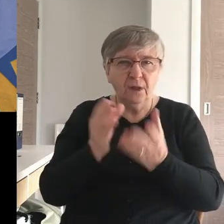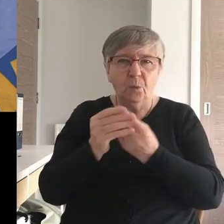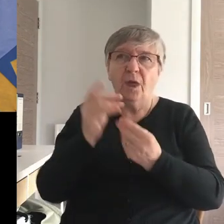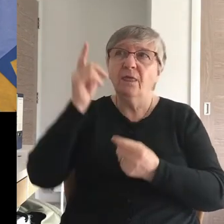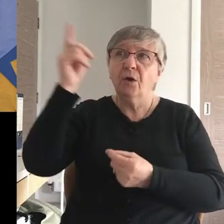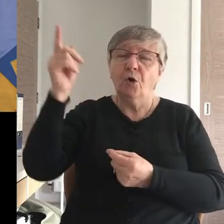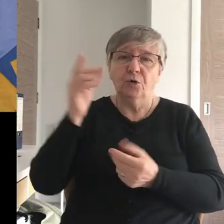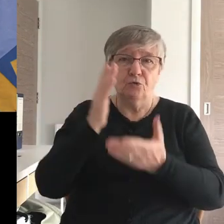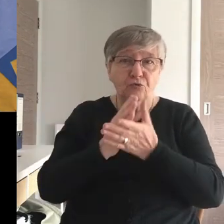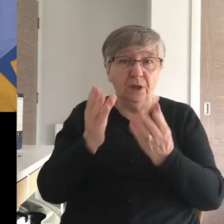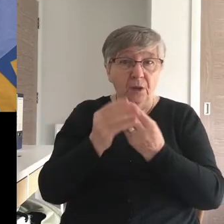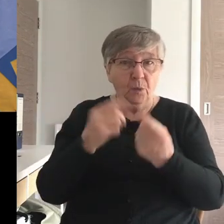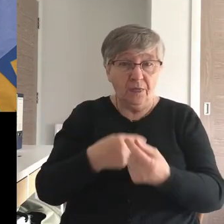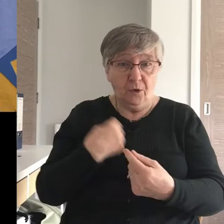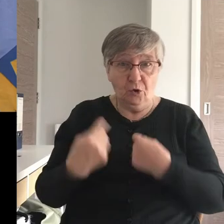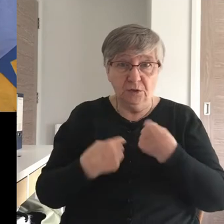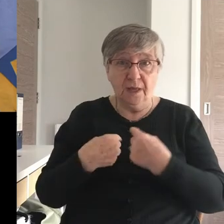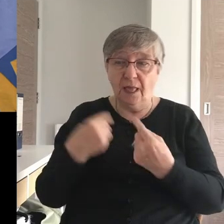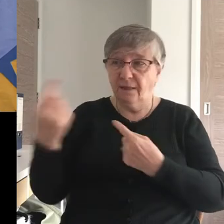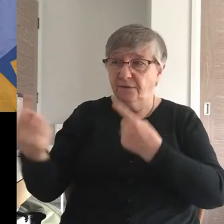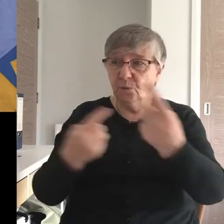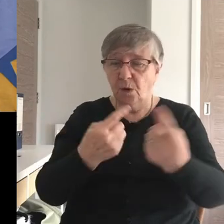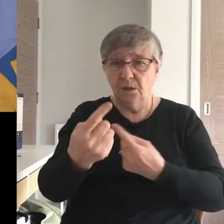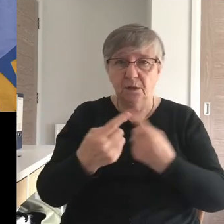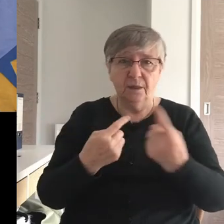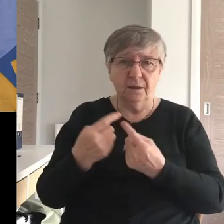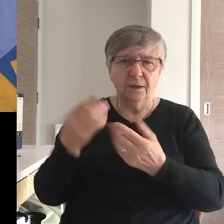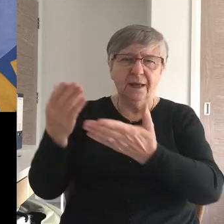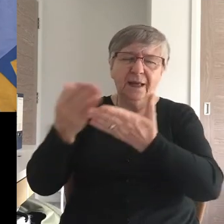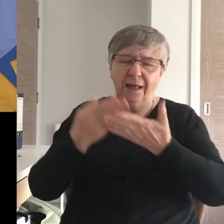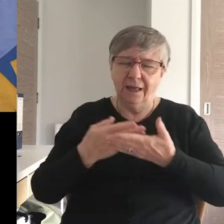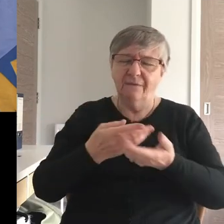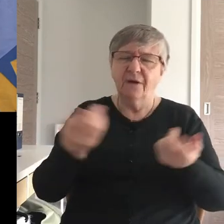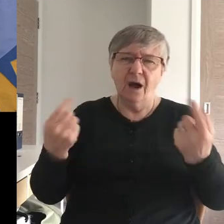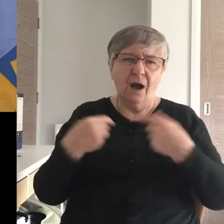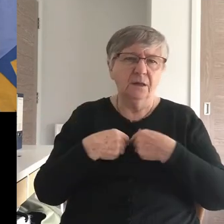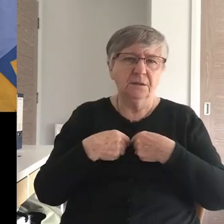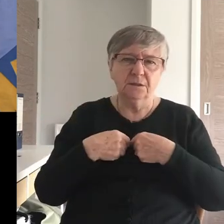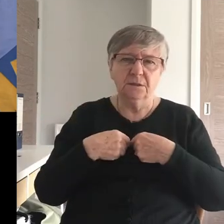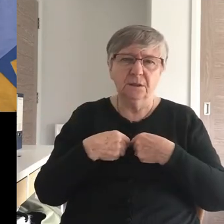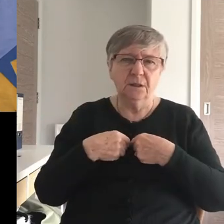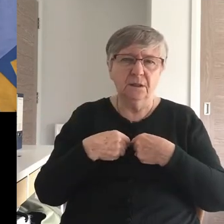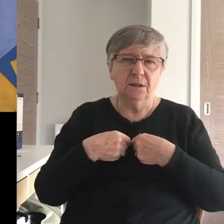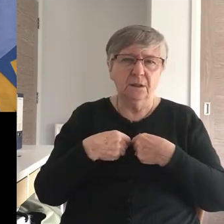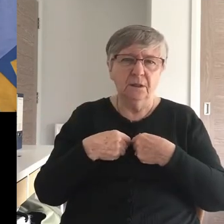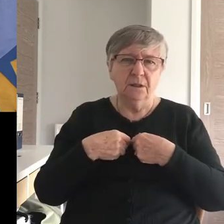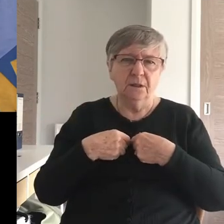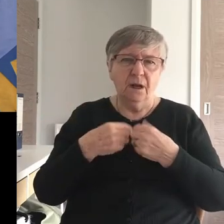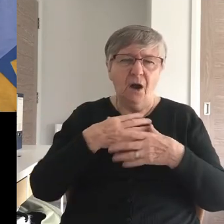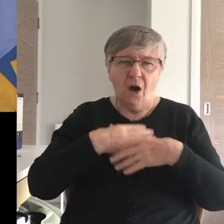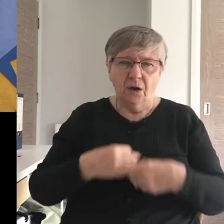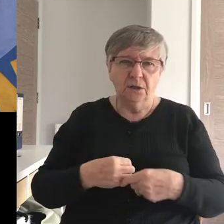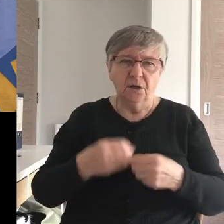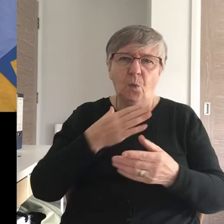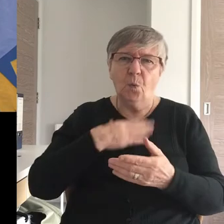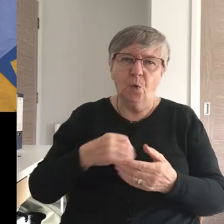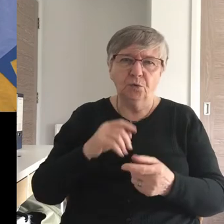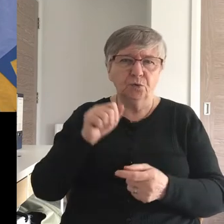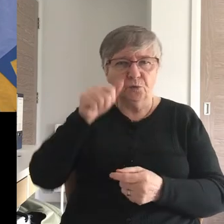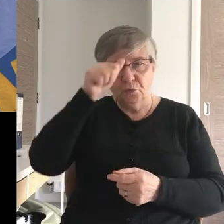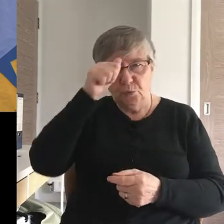and real with ourselves and real with one another. Lord, give us a hunger for that kind of reality.